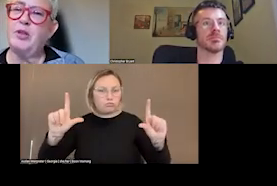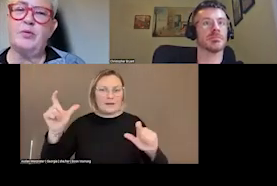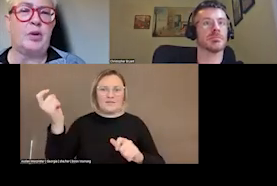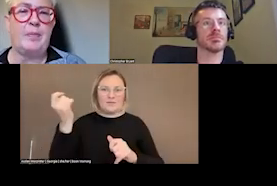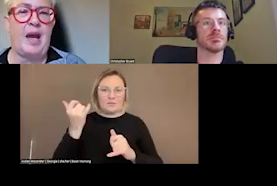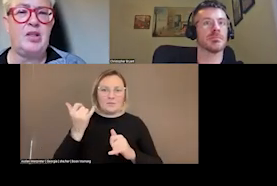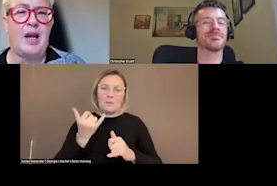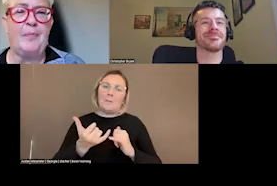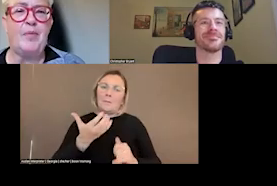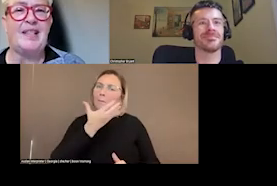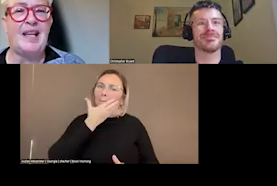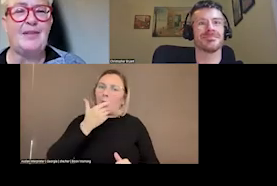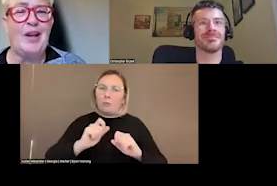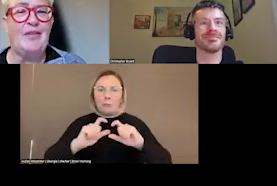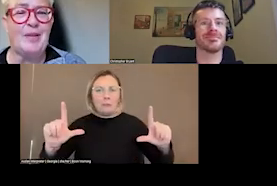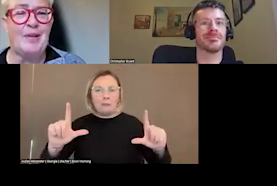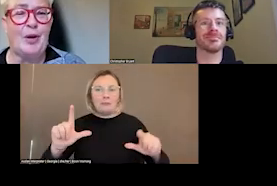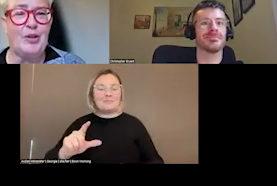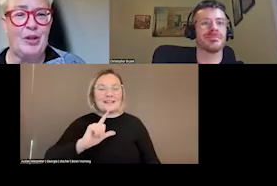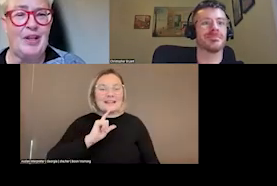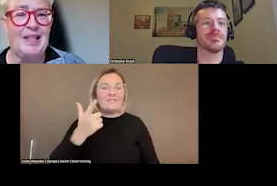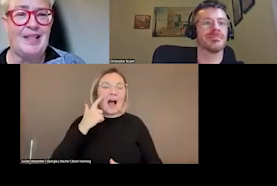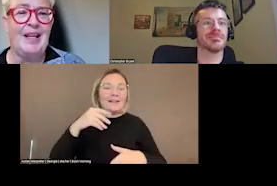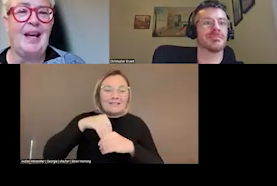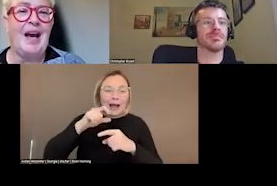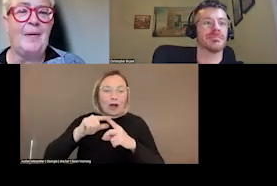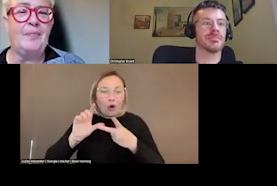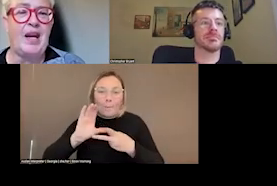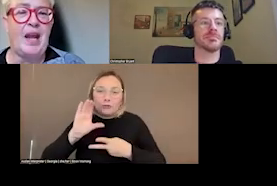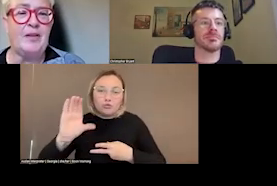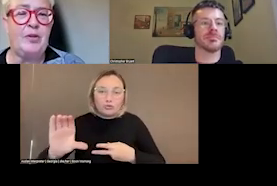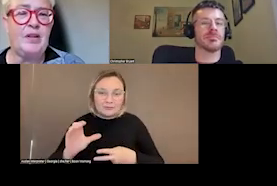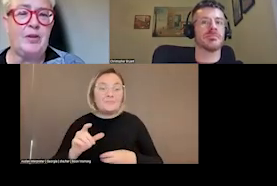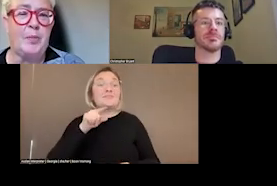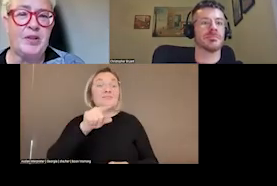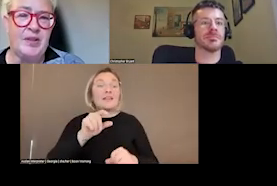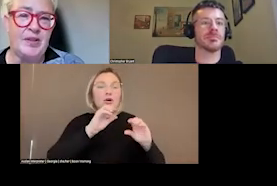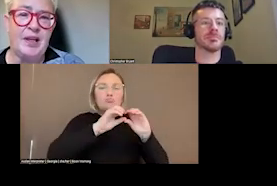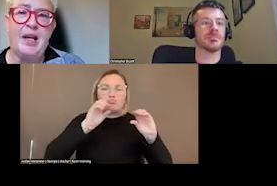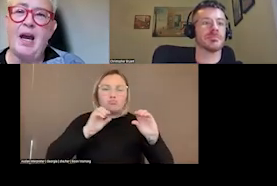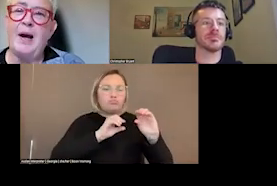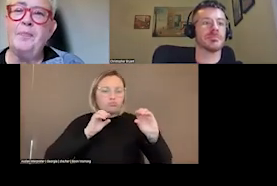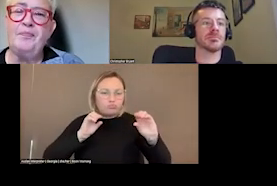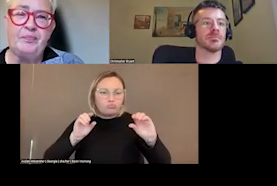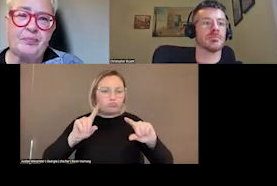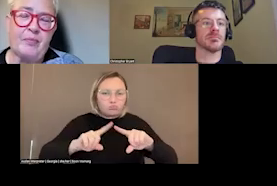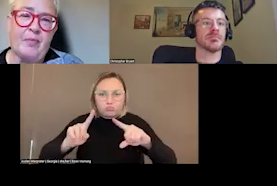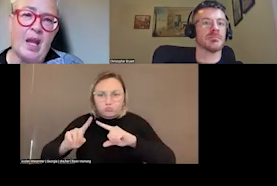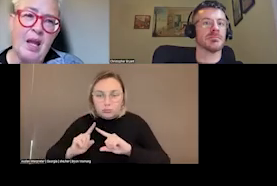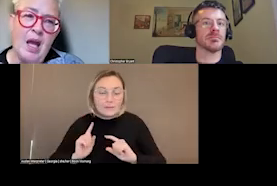rather beautiful looking page. It says find investments and opportunities, and it has a few different options.